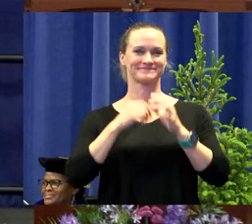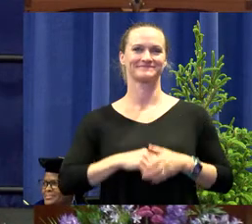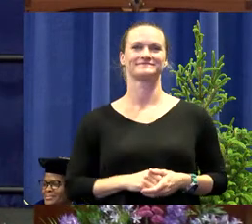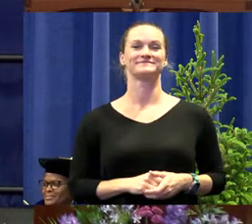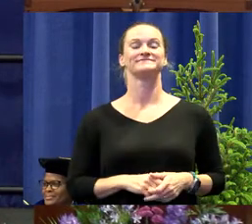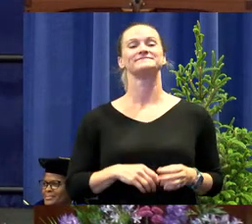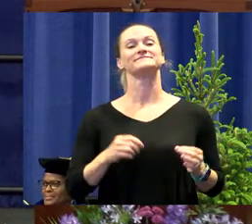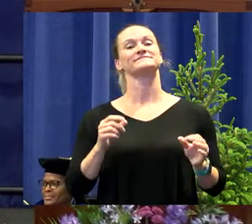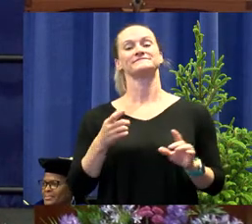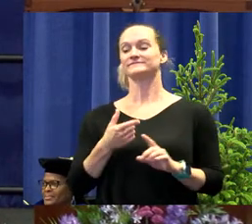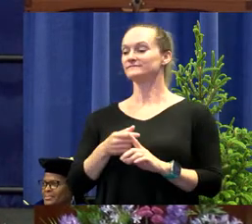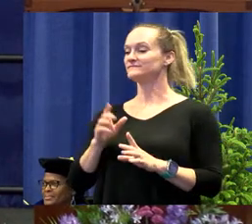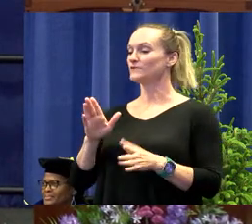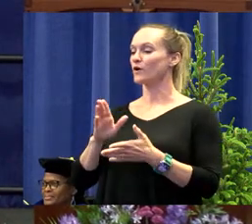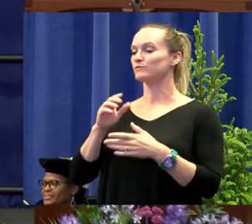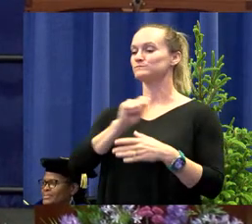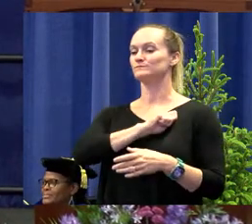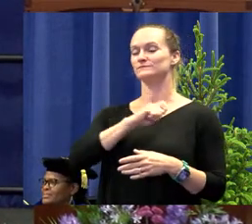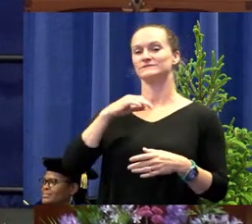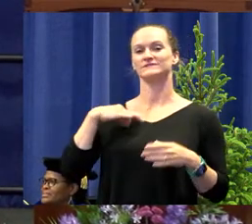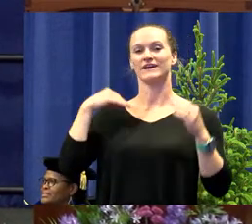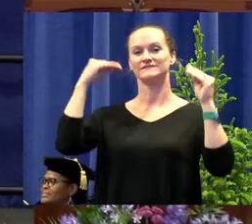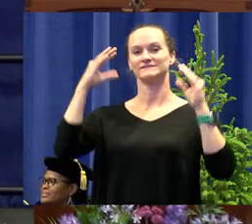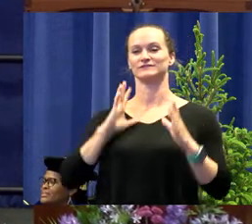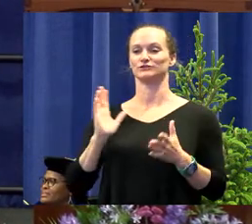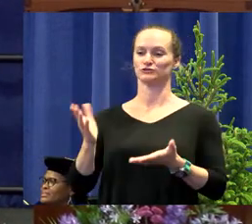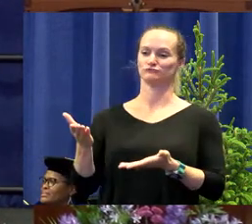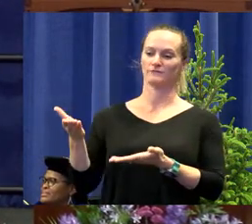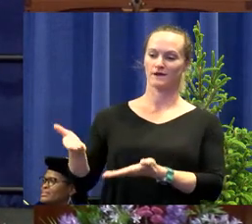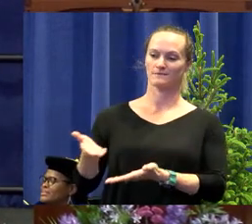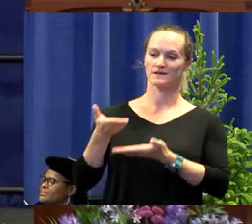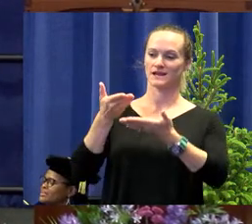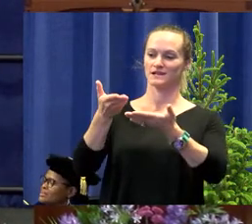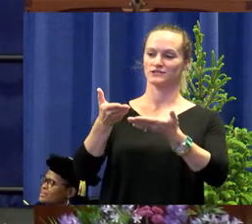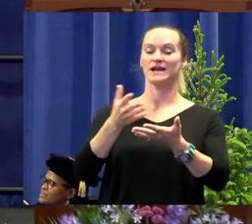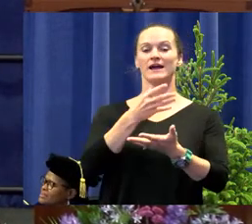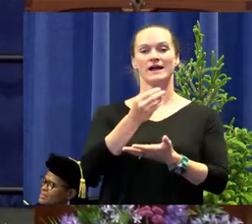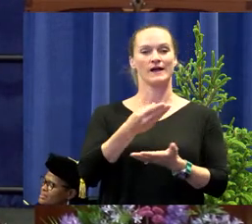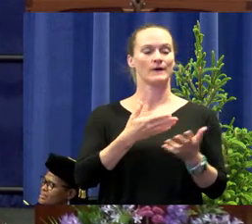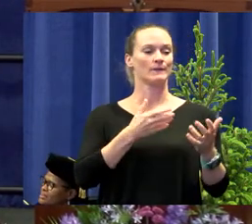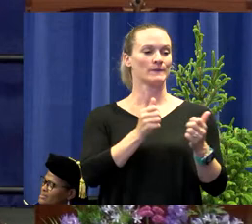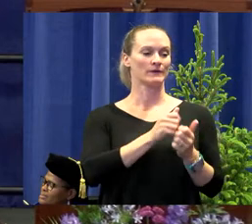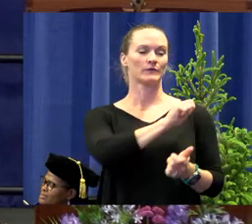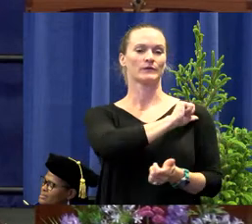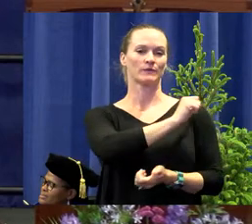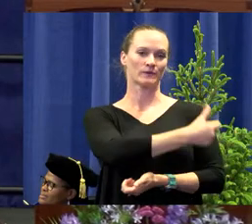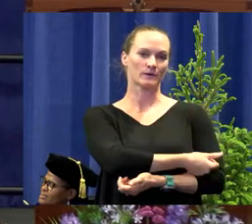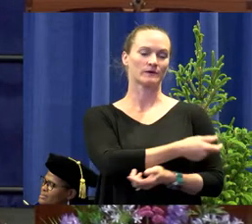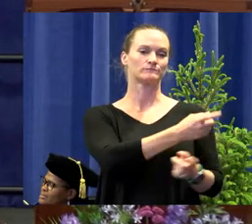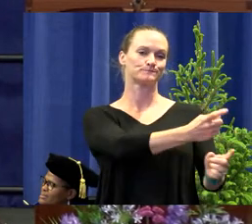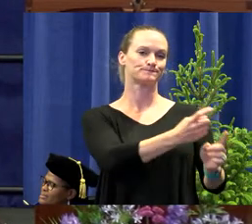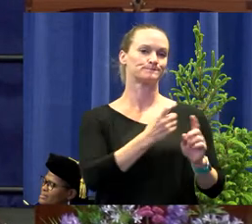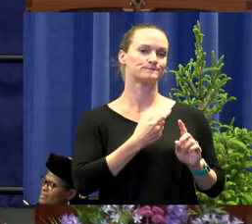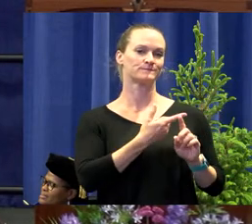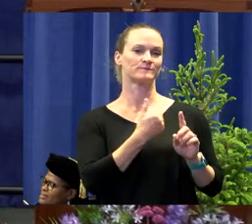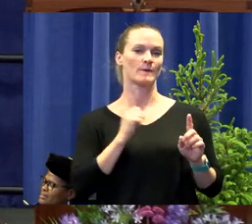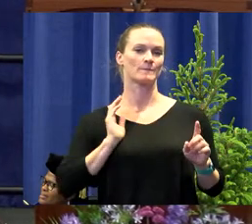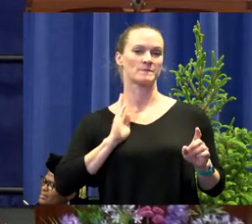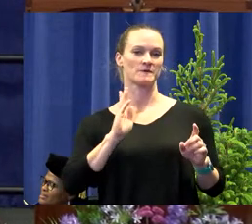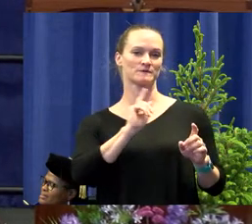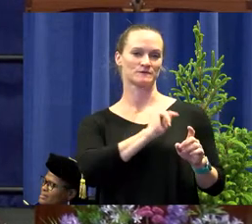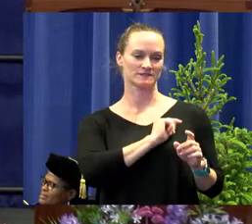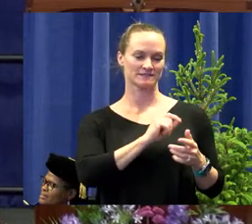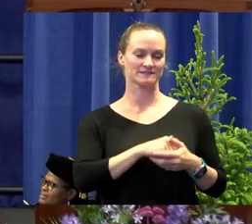On the recommendation of the faculty of Western Washington University, and by the authority vested in me by our Board of